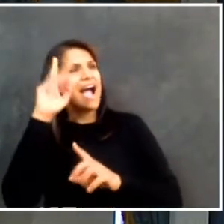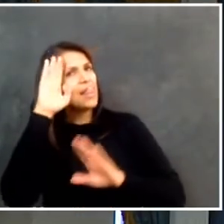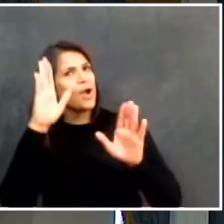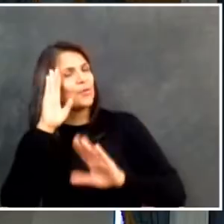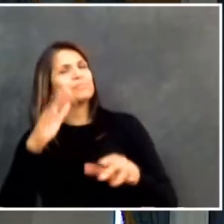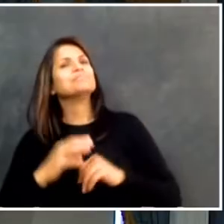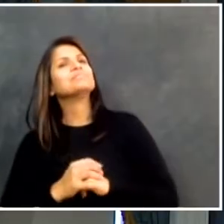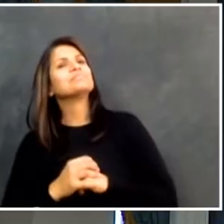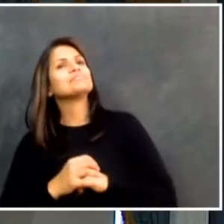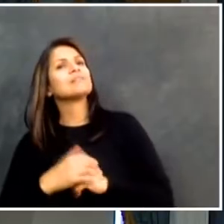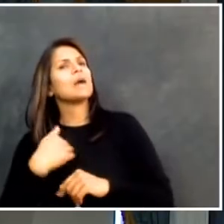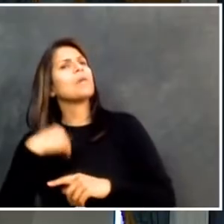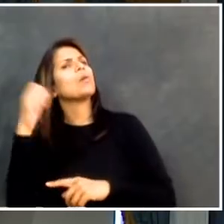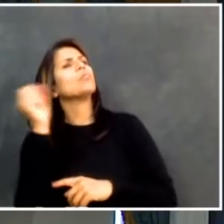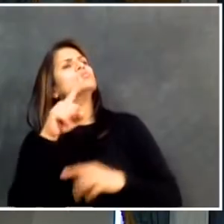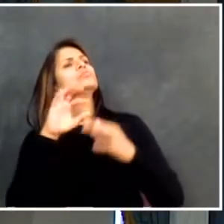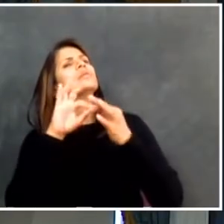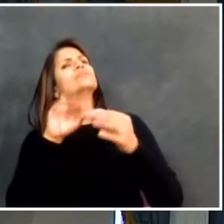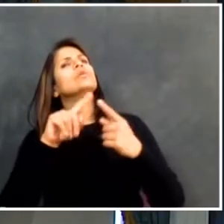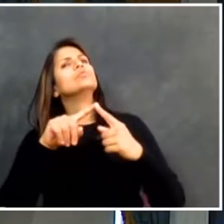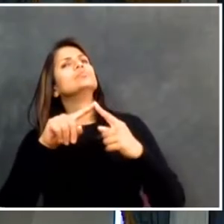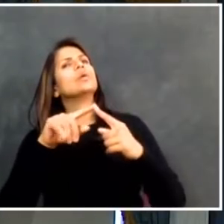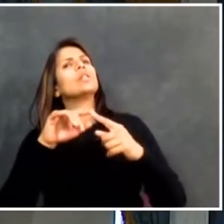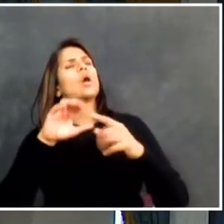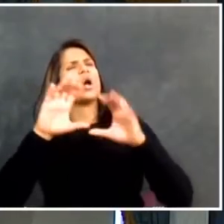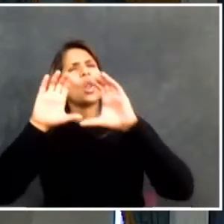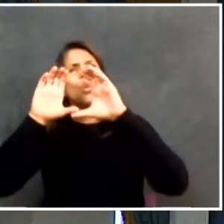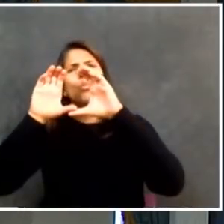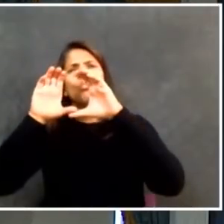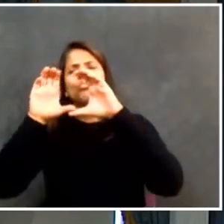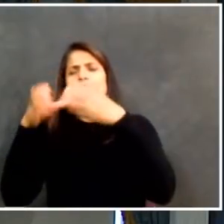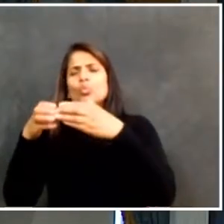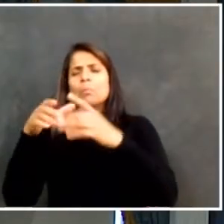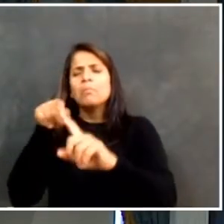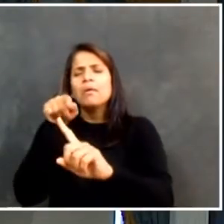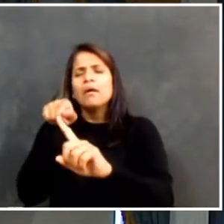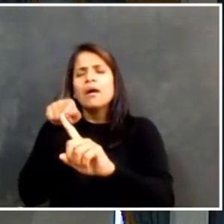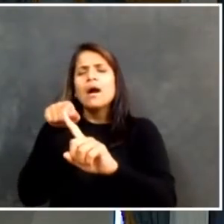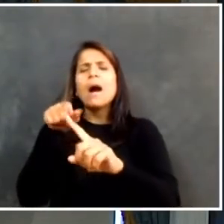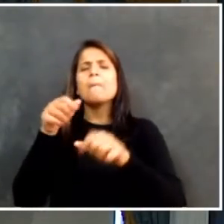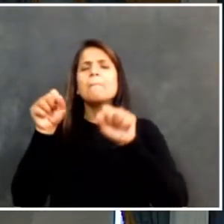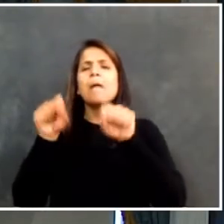So these 60% that took place in hospitals, that's over 2,000 people.